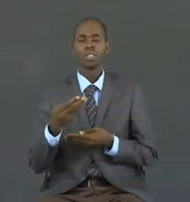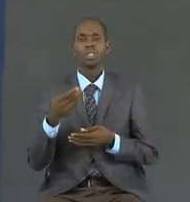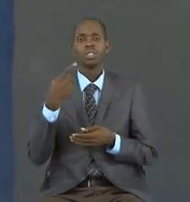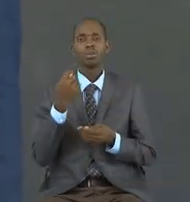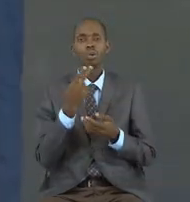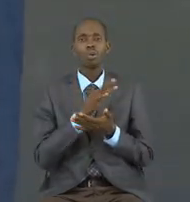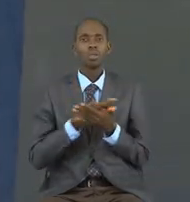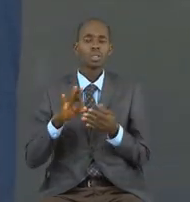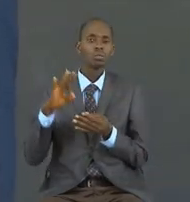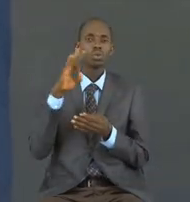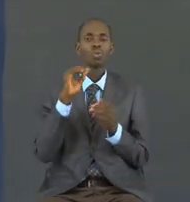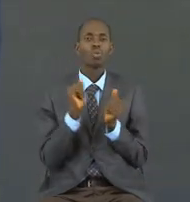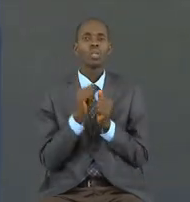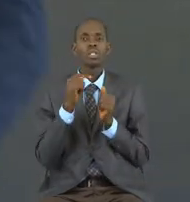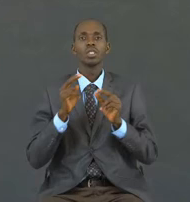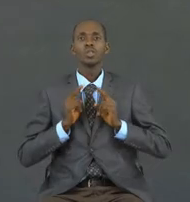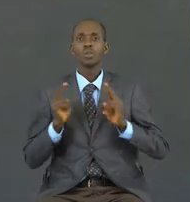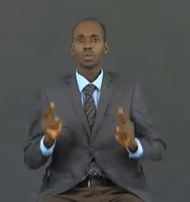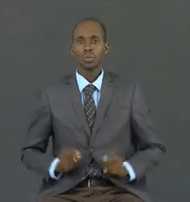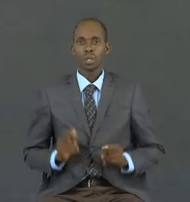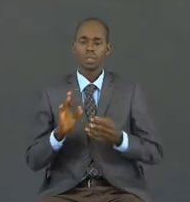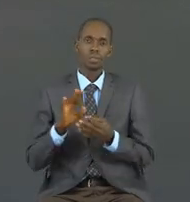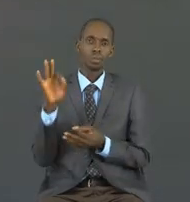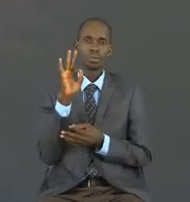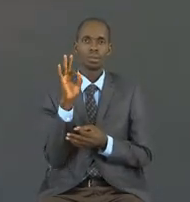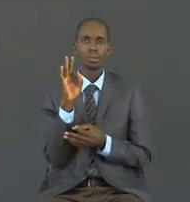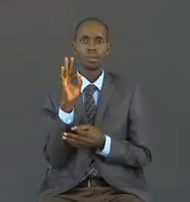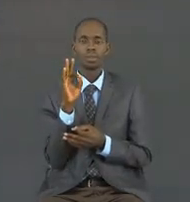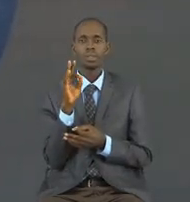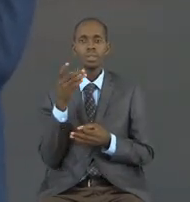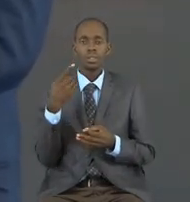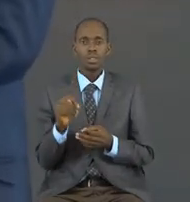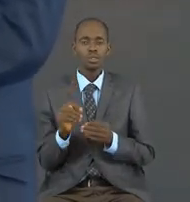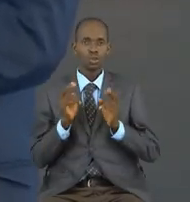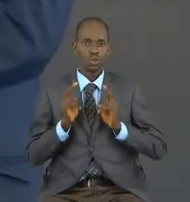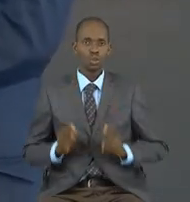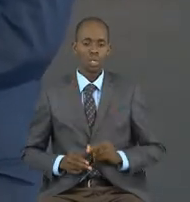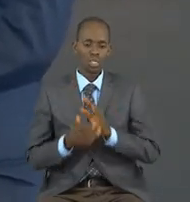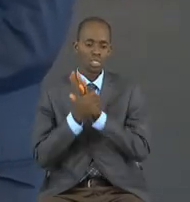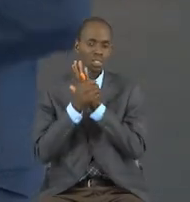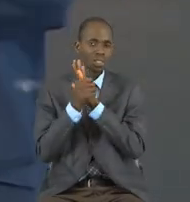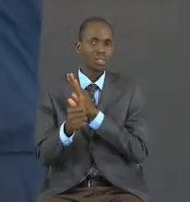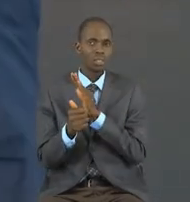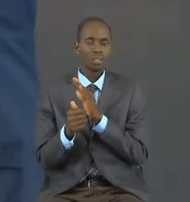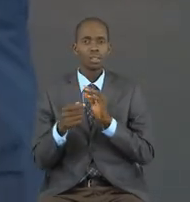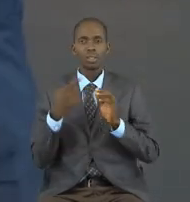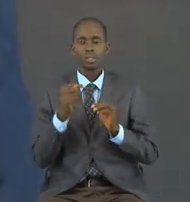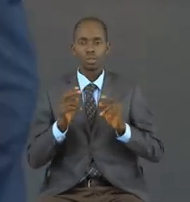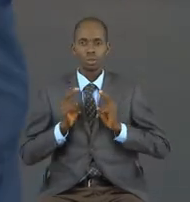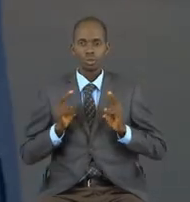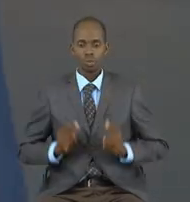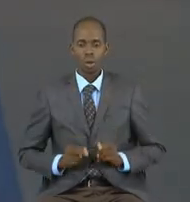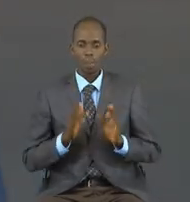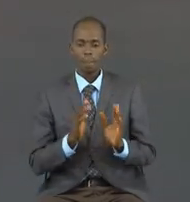the human spirit. Their human skill, their human strategy, that's